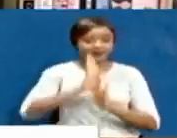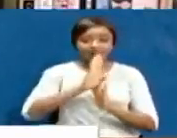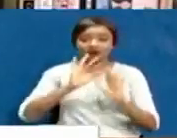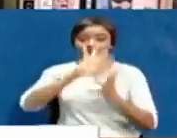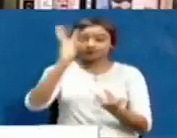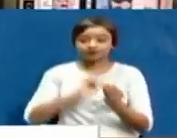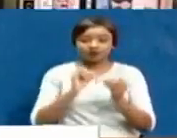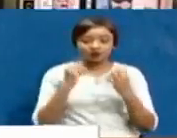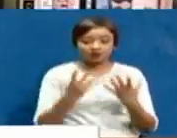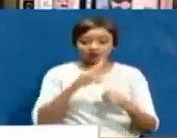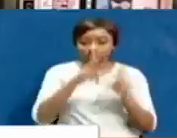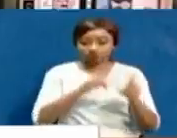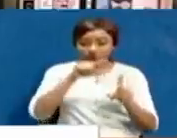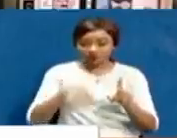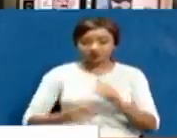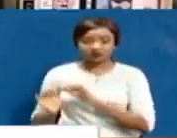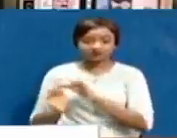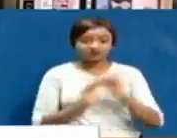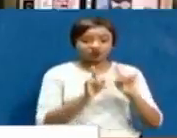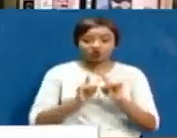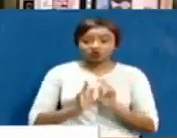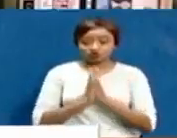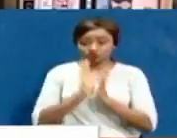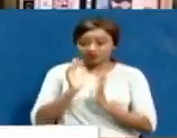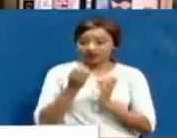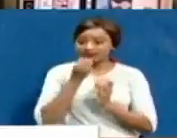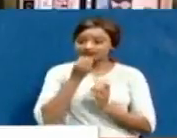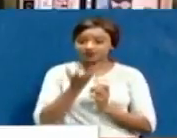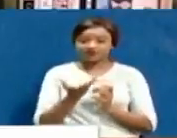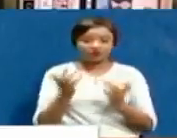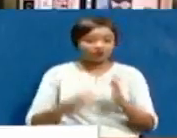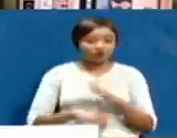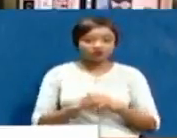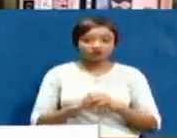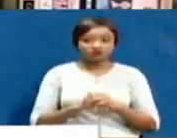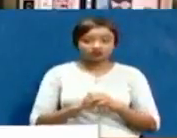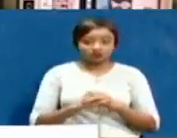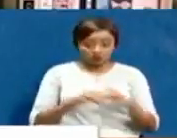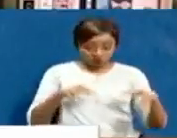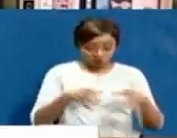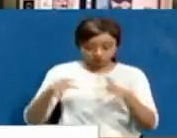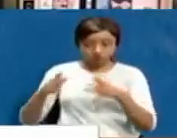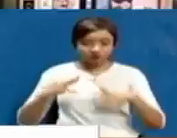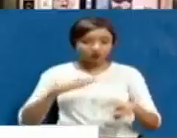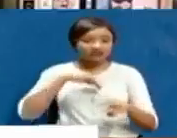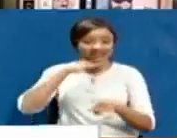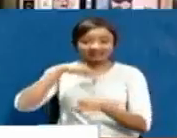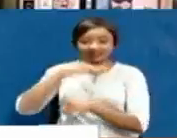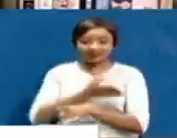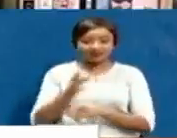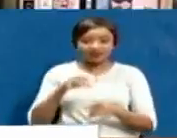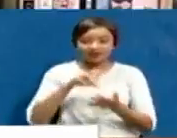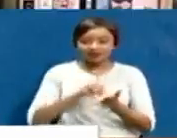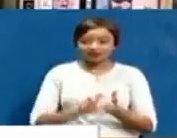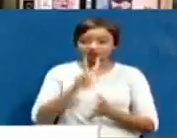caseload to 22,000. And as our very own Chemtai Goyin reports, cases of community deaths continue to rise, with two